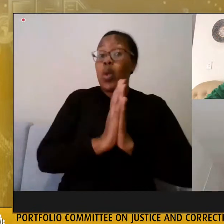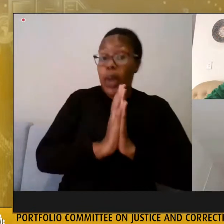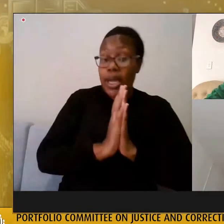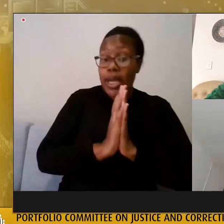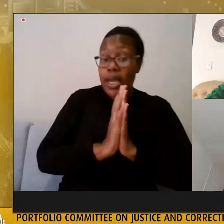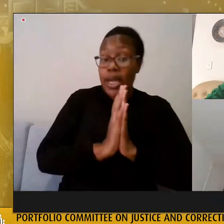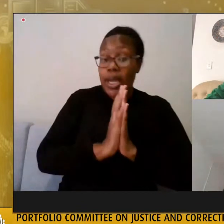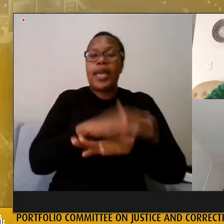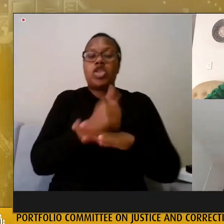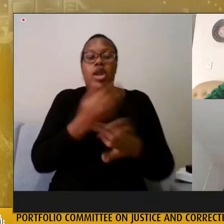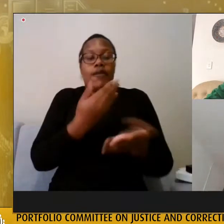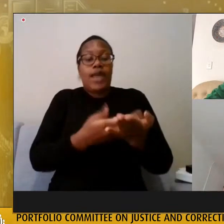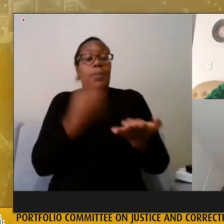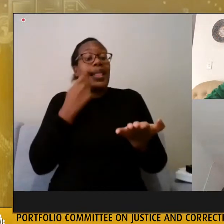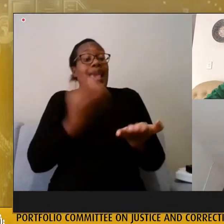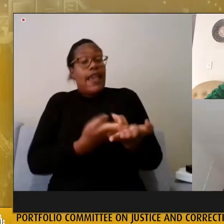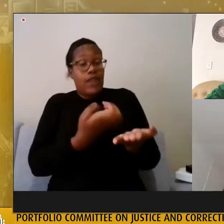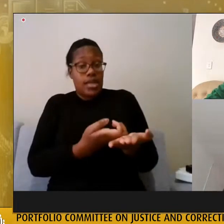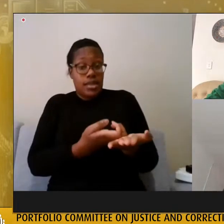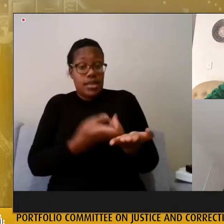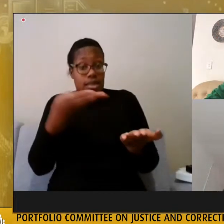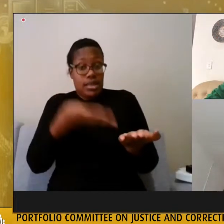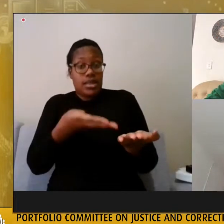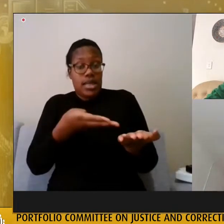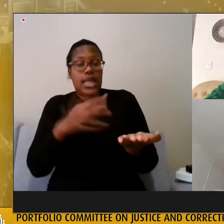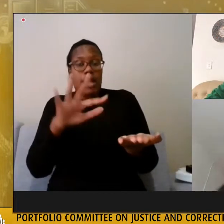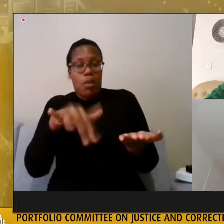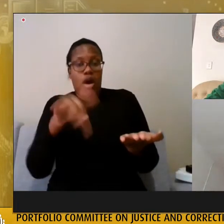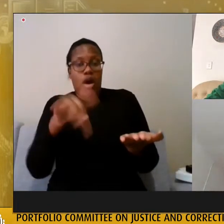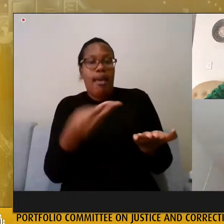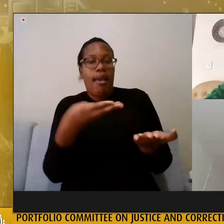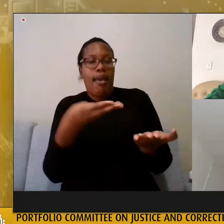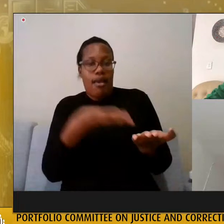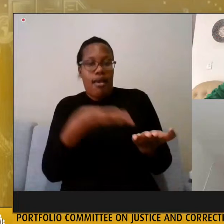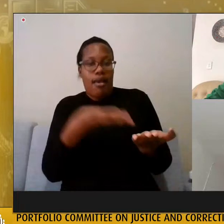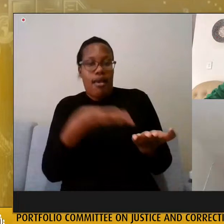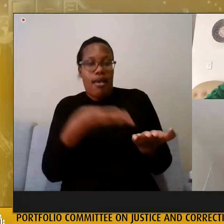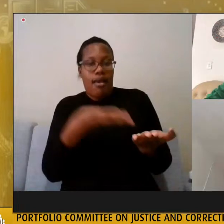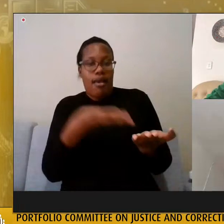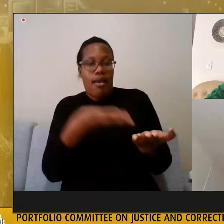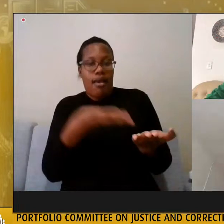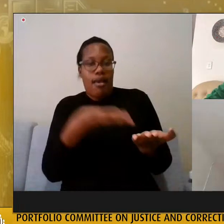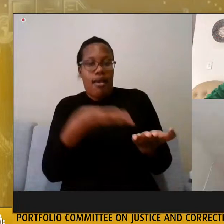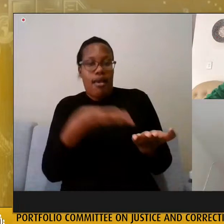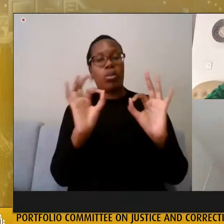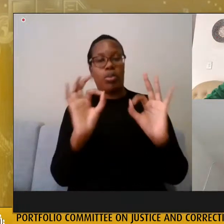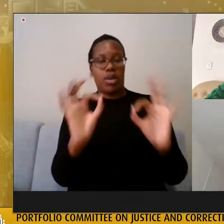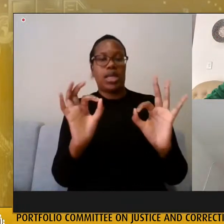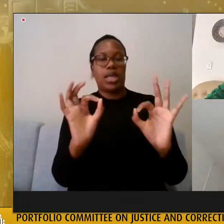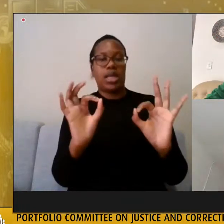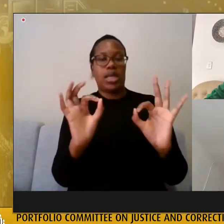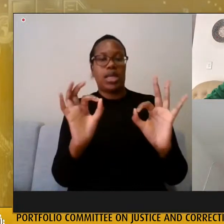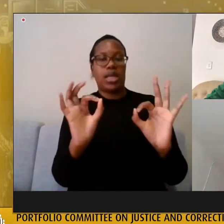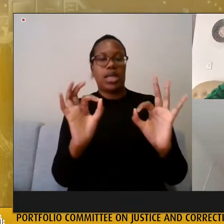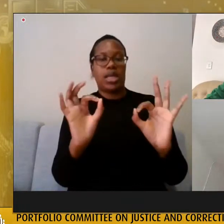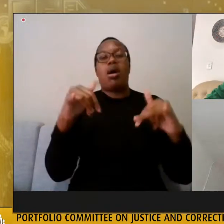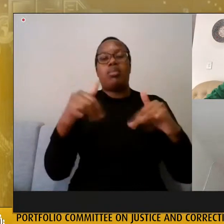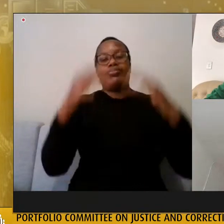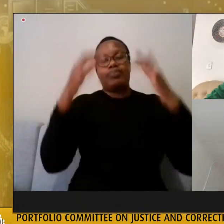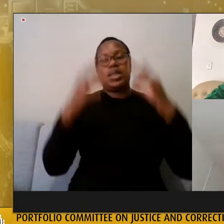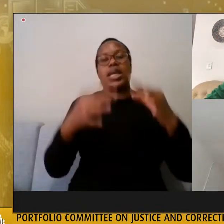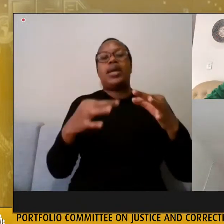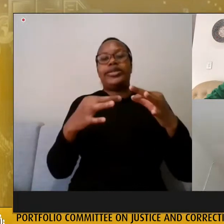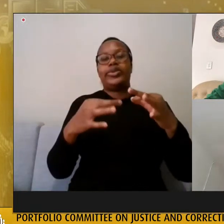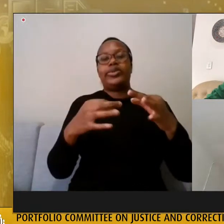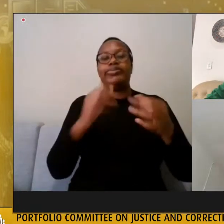evidence before Parliament, that it would be appropriate for Parliament to pass a resolution that the magistrate